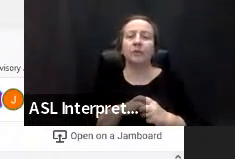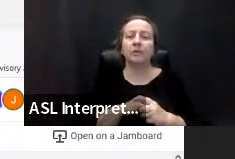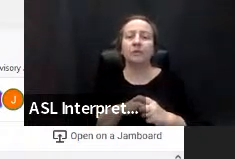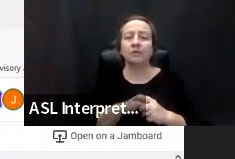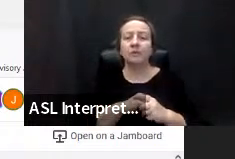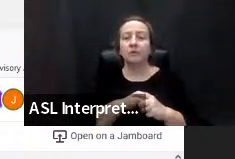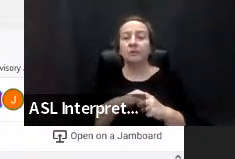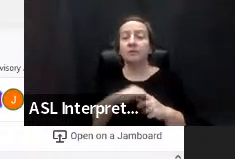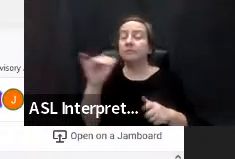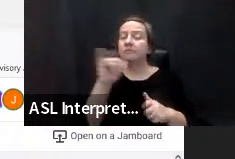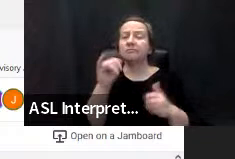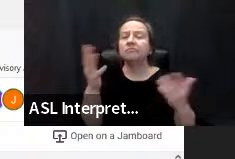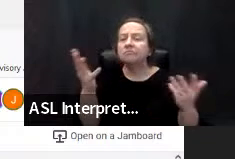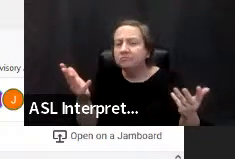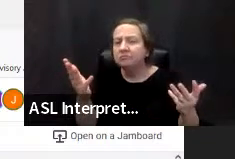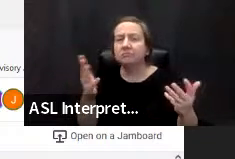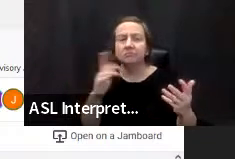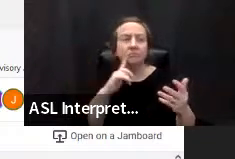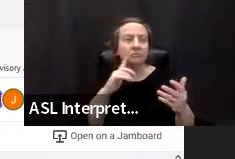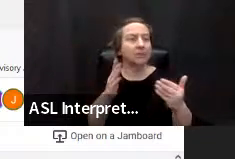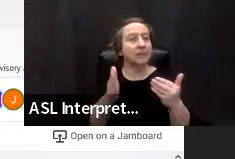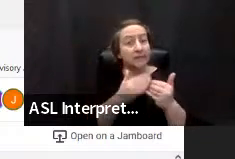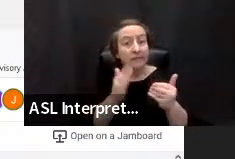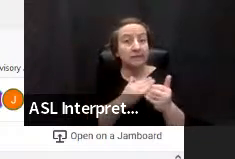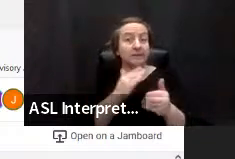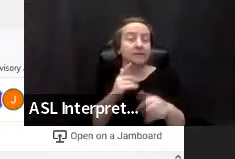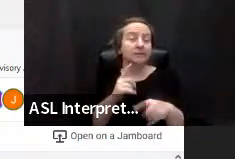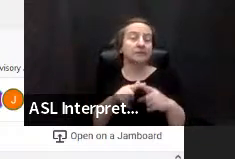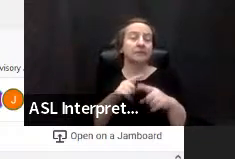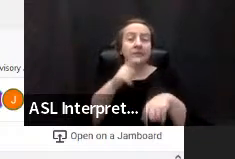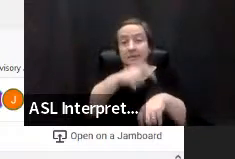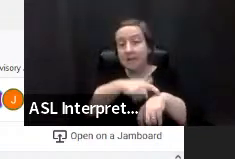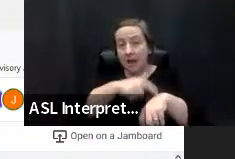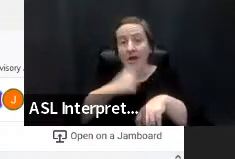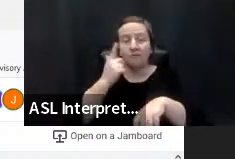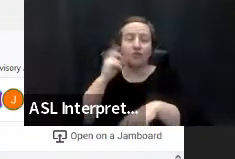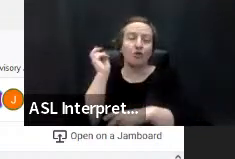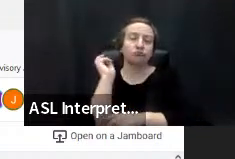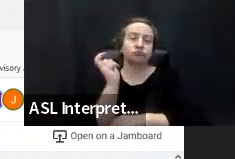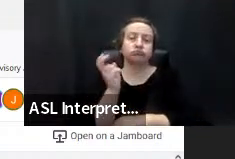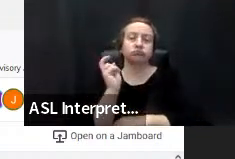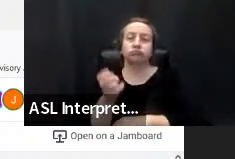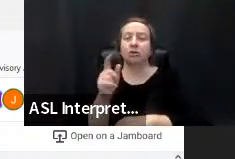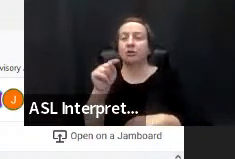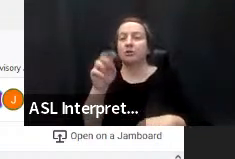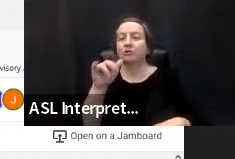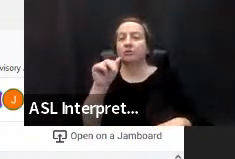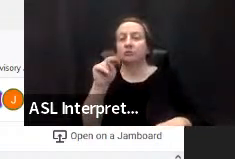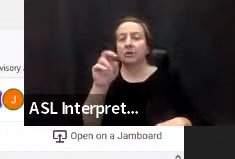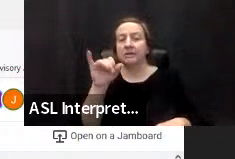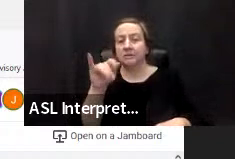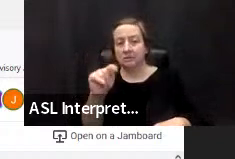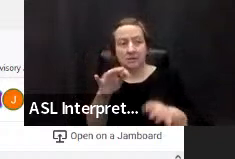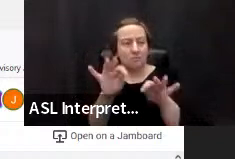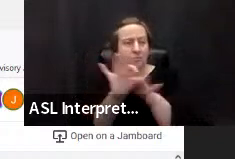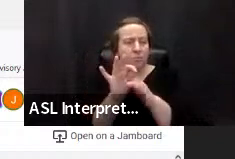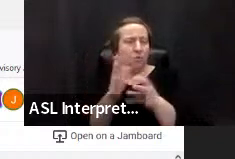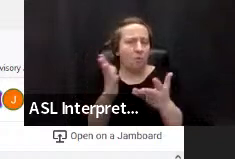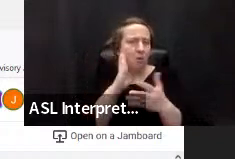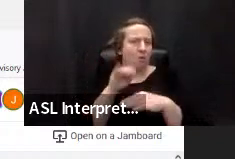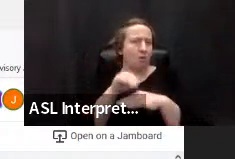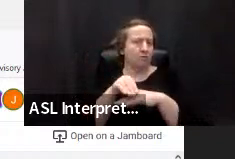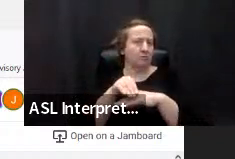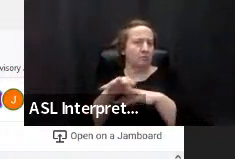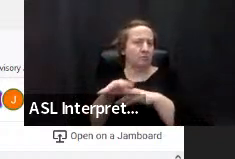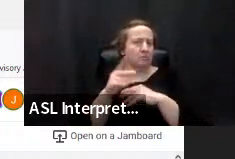course, just convenience and timing of transit was a big factor in how what would change